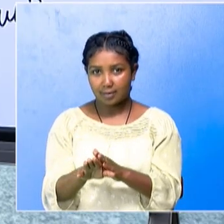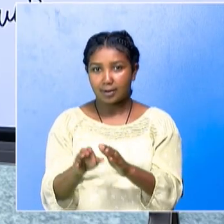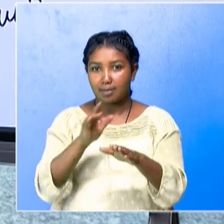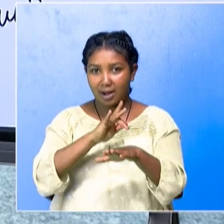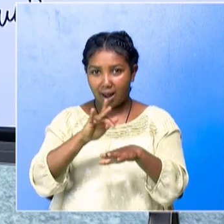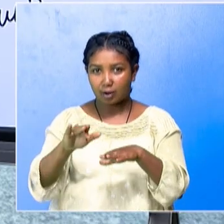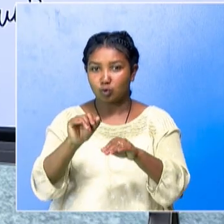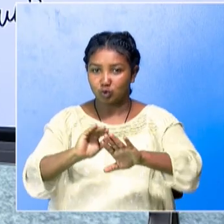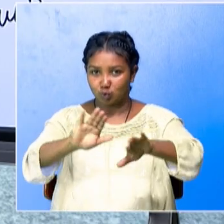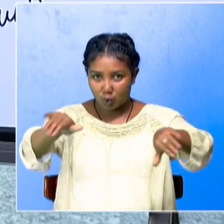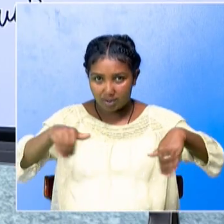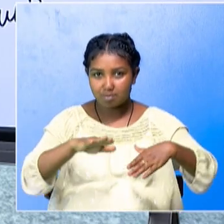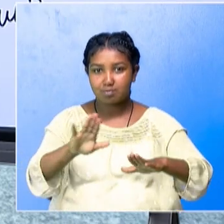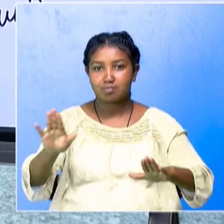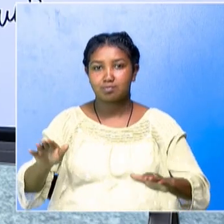Blank you swim.